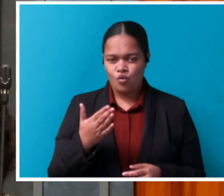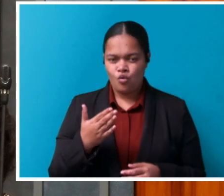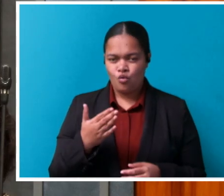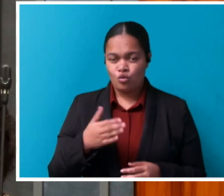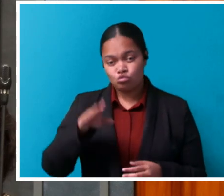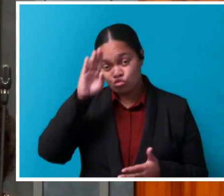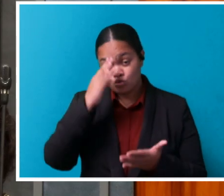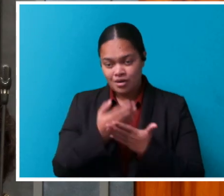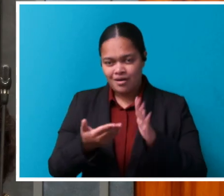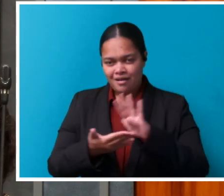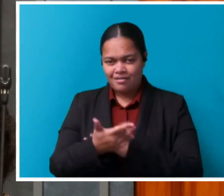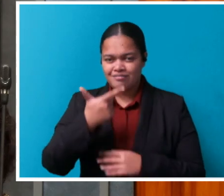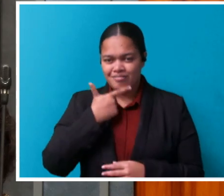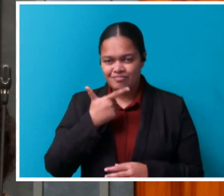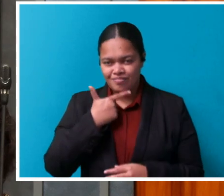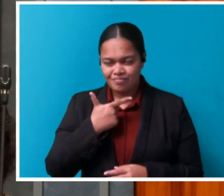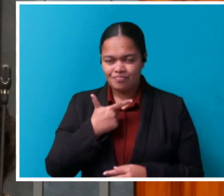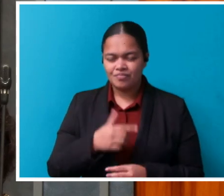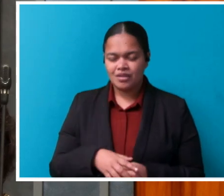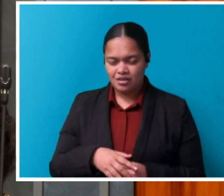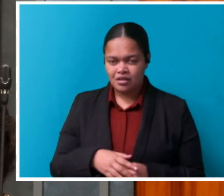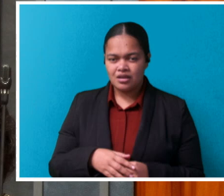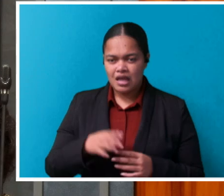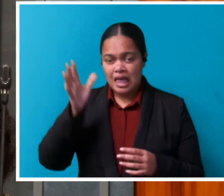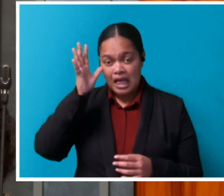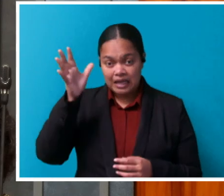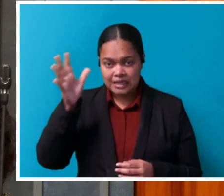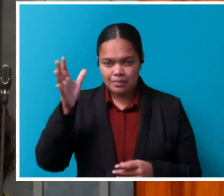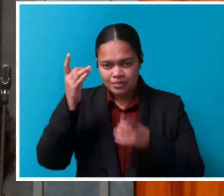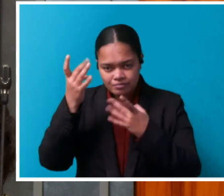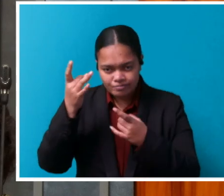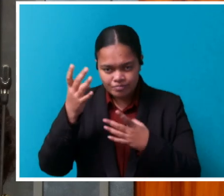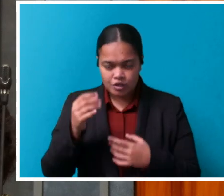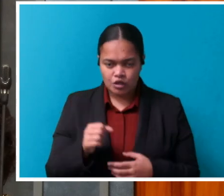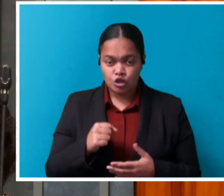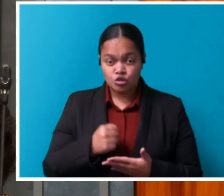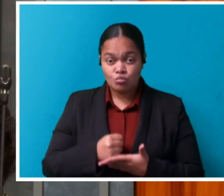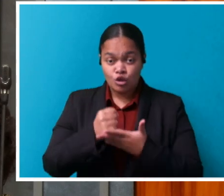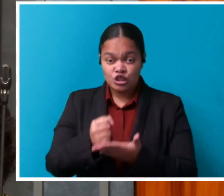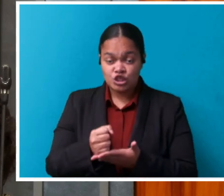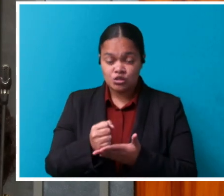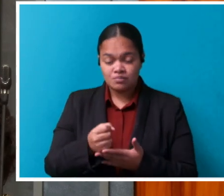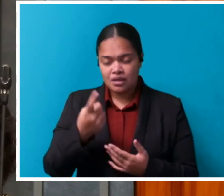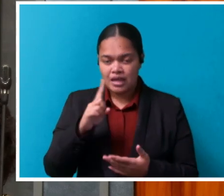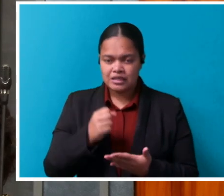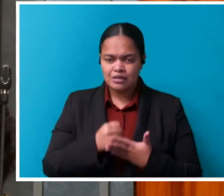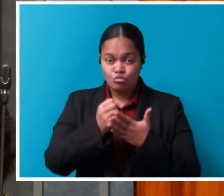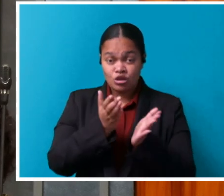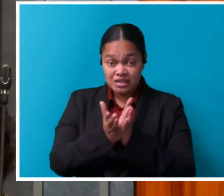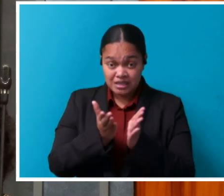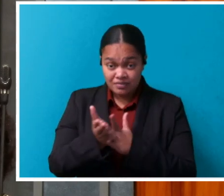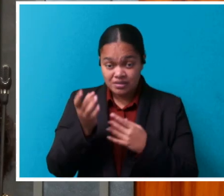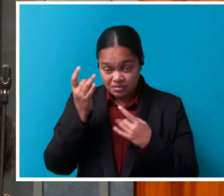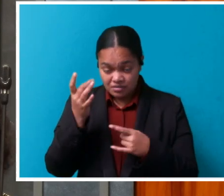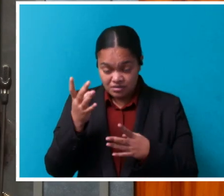requirements, consolidating academic details, sponsorship details, support services, and application procedures into